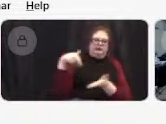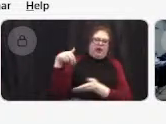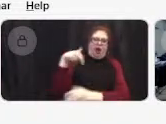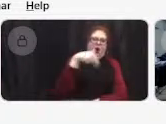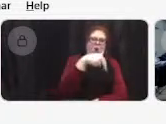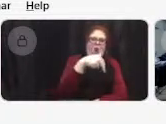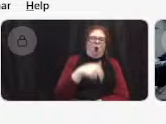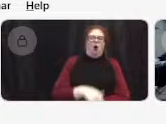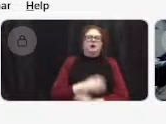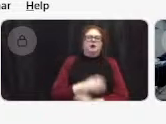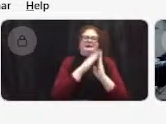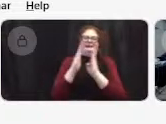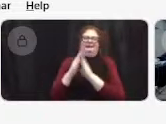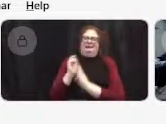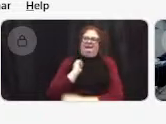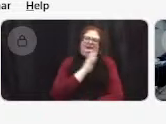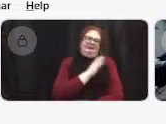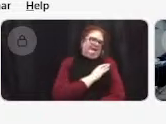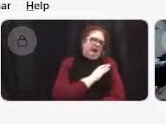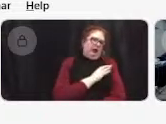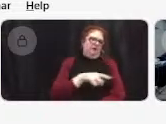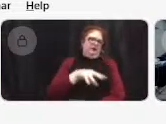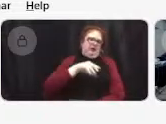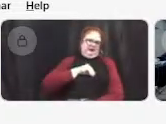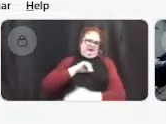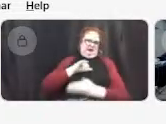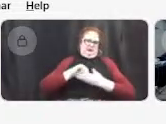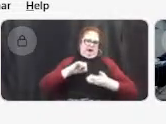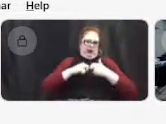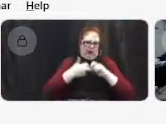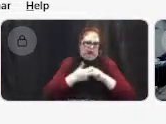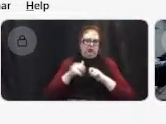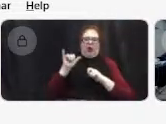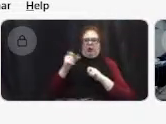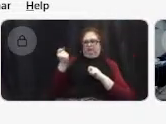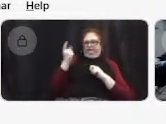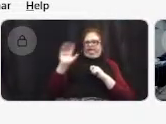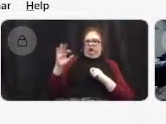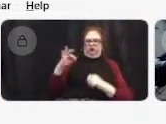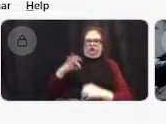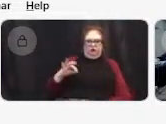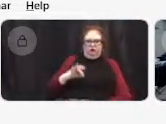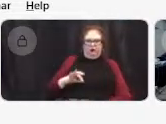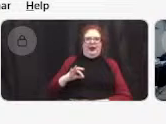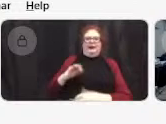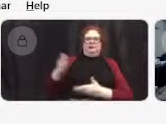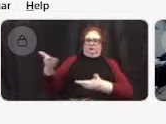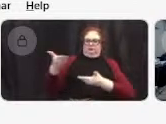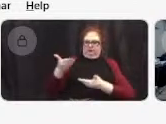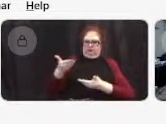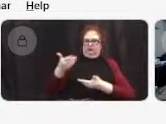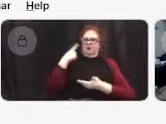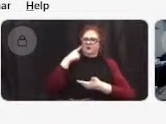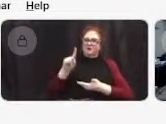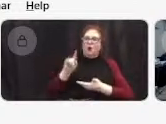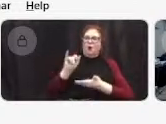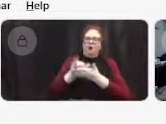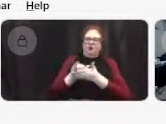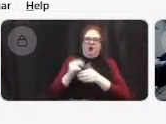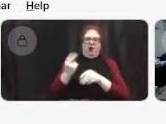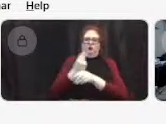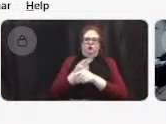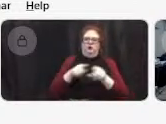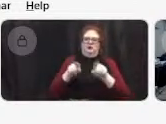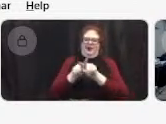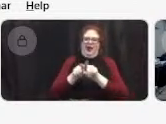staff reviewed and accepted the irrevocable letter of credit for assurance for completion of the sidewalk improvements. The irrevocable